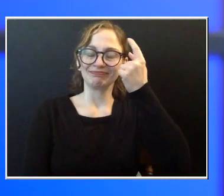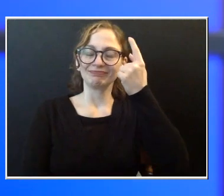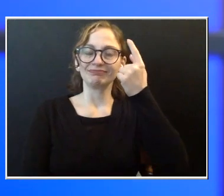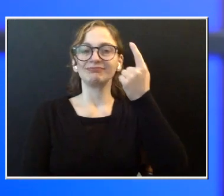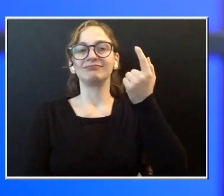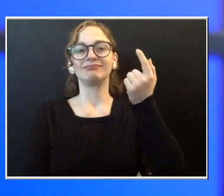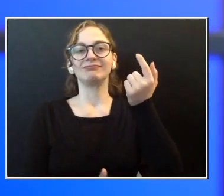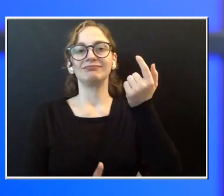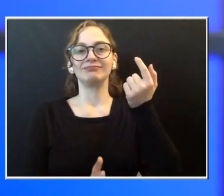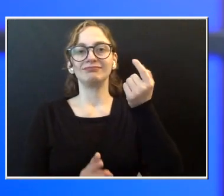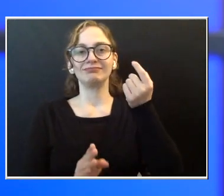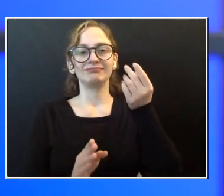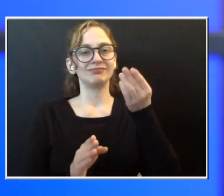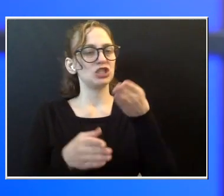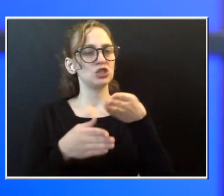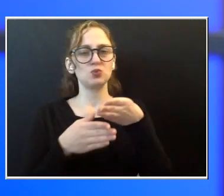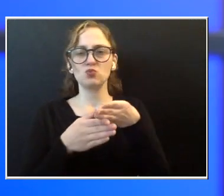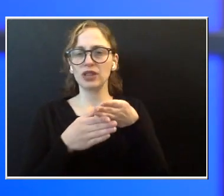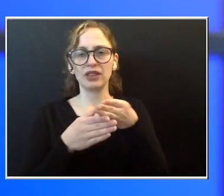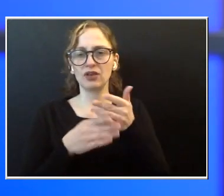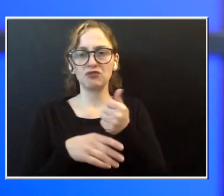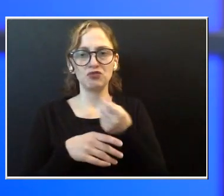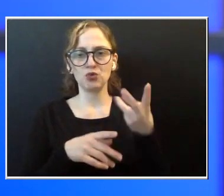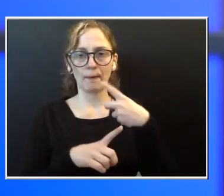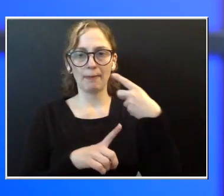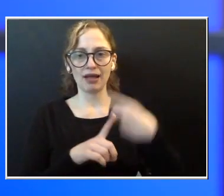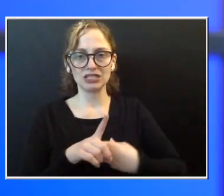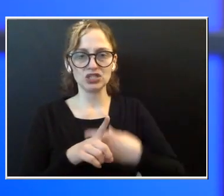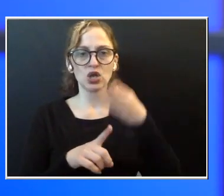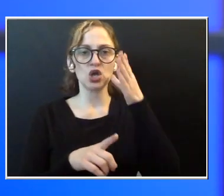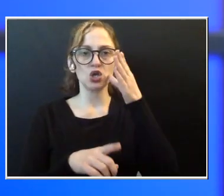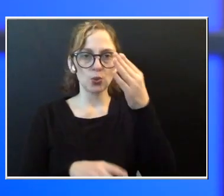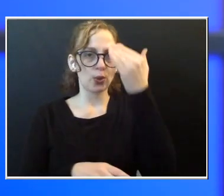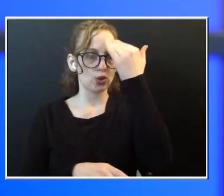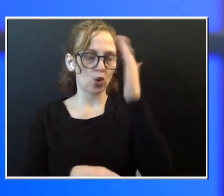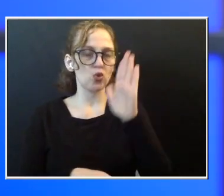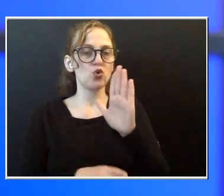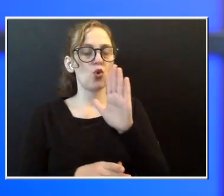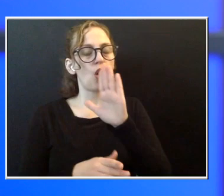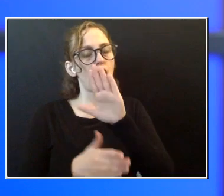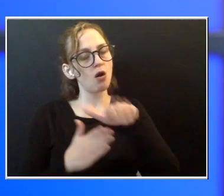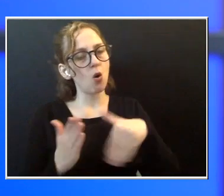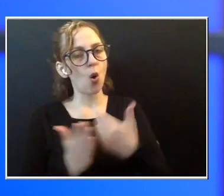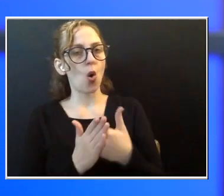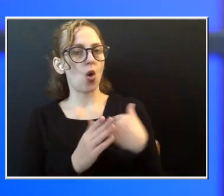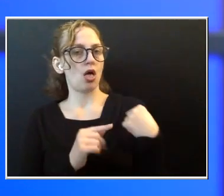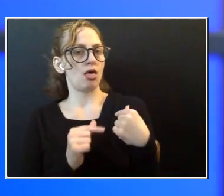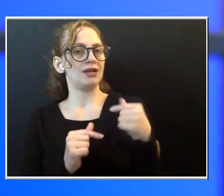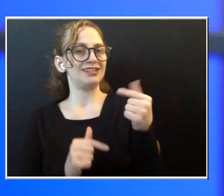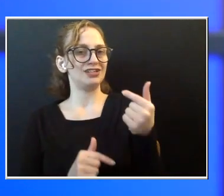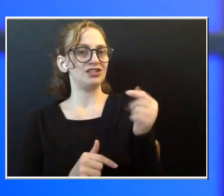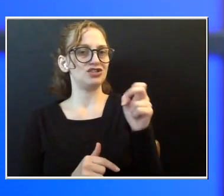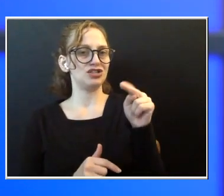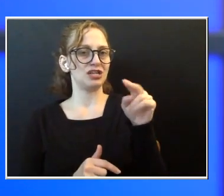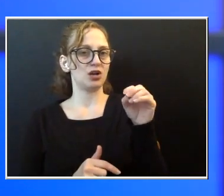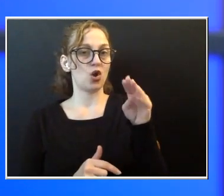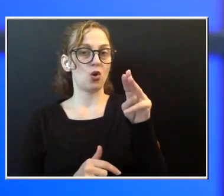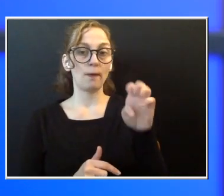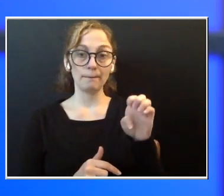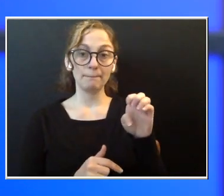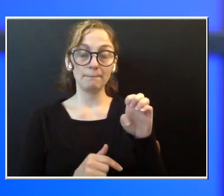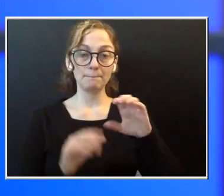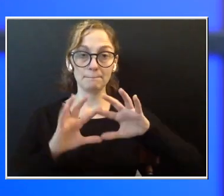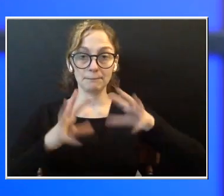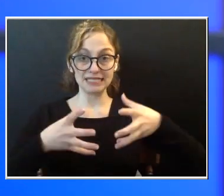months, is actually your whole genome will be sequenced. And if you're willing to get that information, you will get it with your